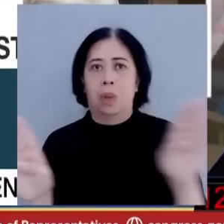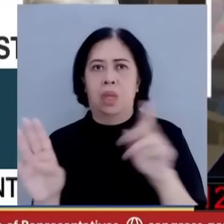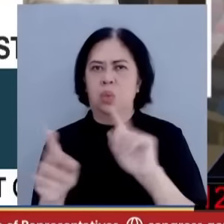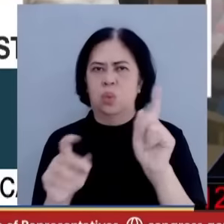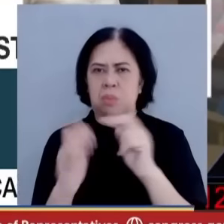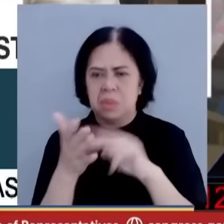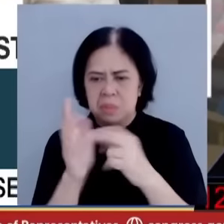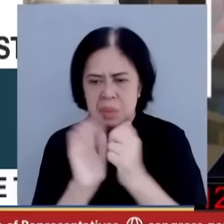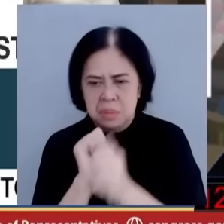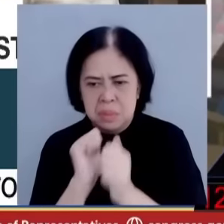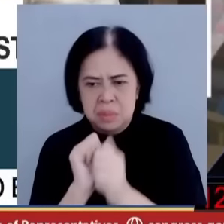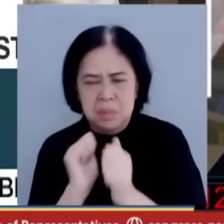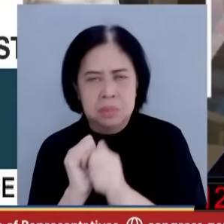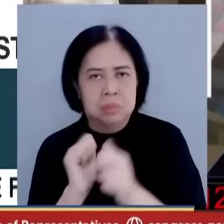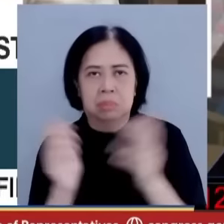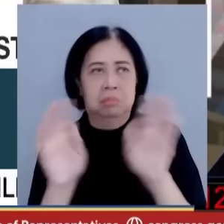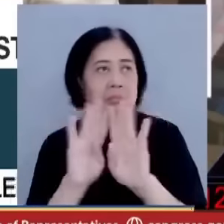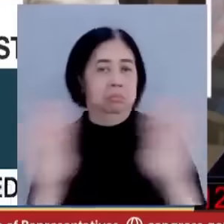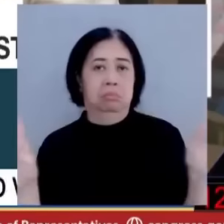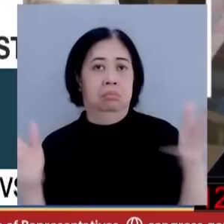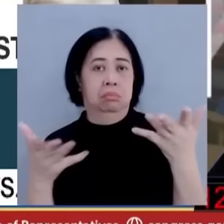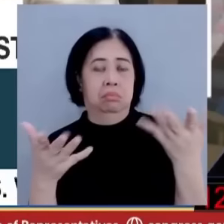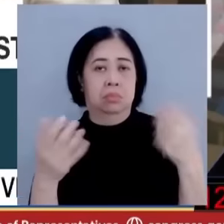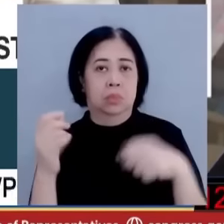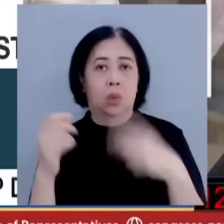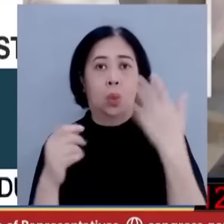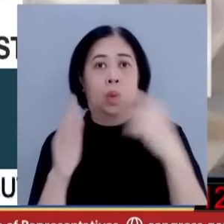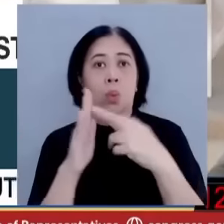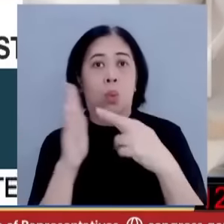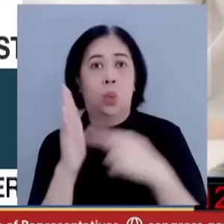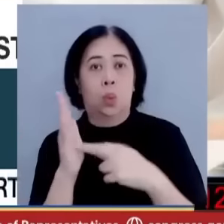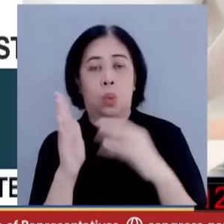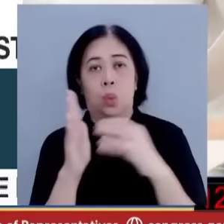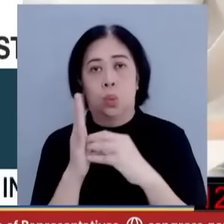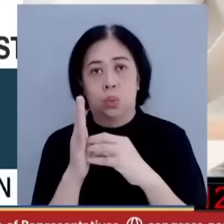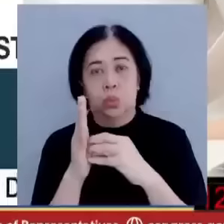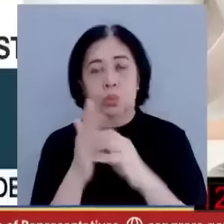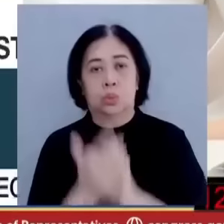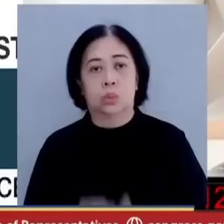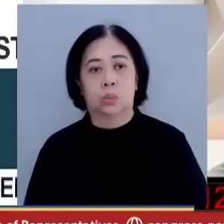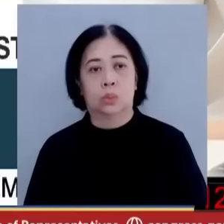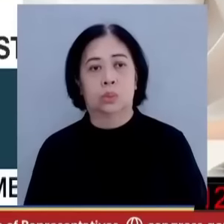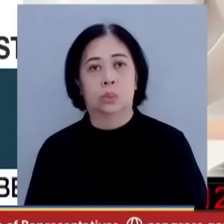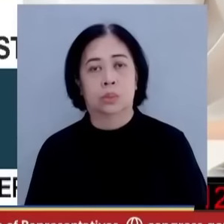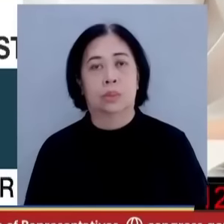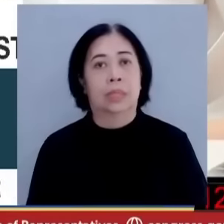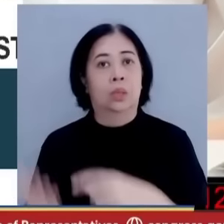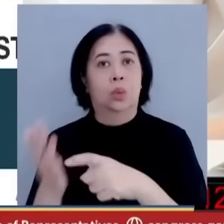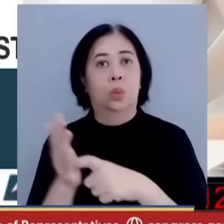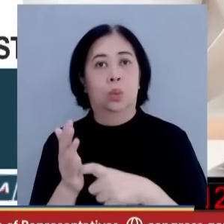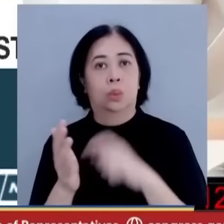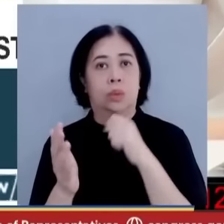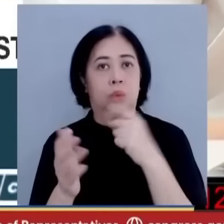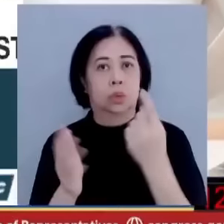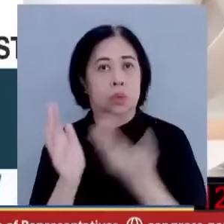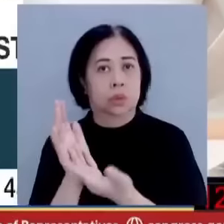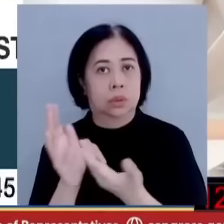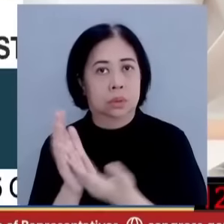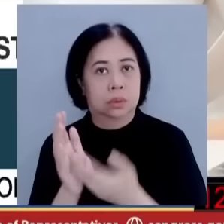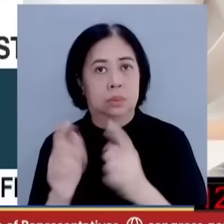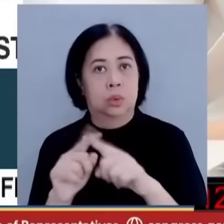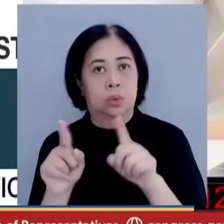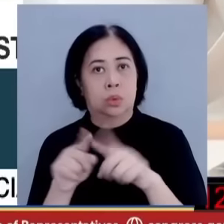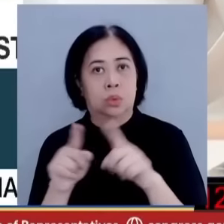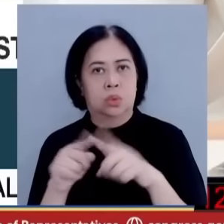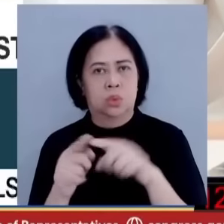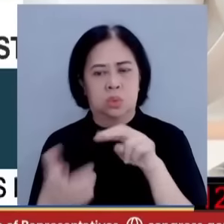open to interpretation because, again, the rules or the provisions are requiring not only of evidence but also of